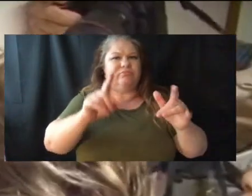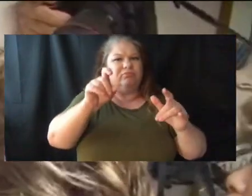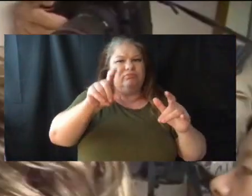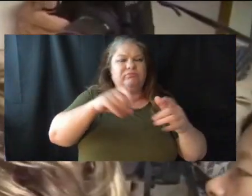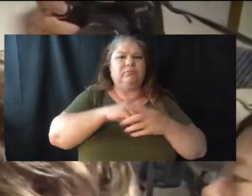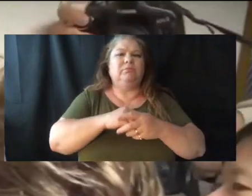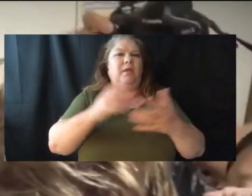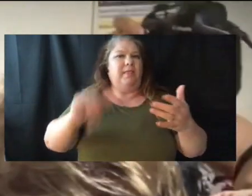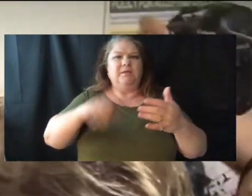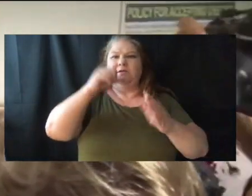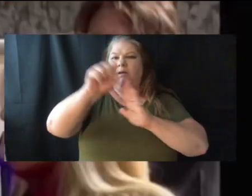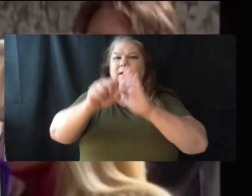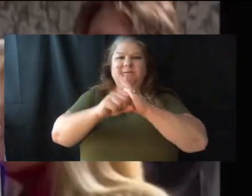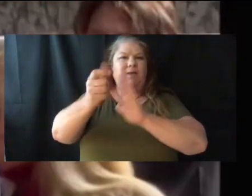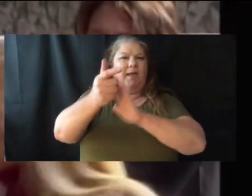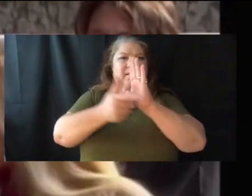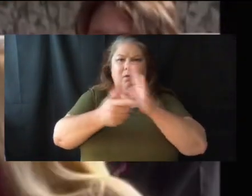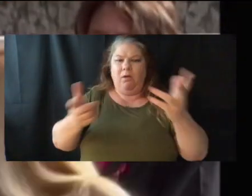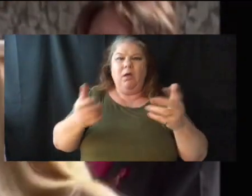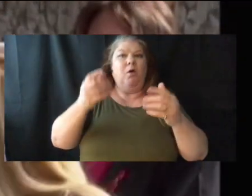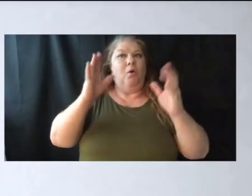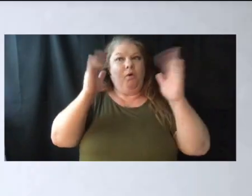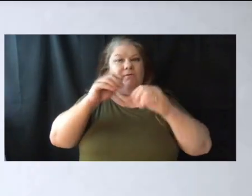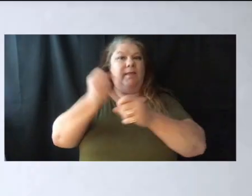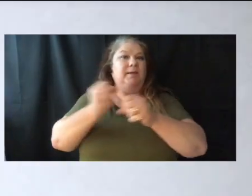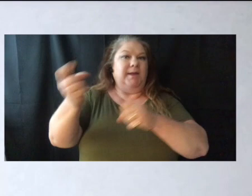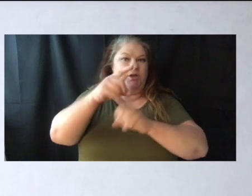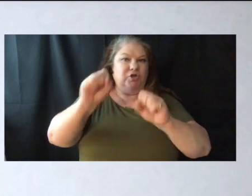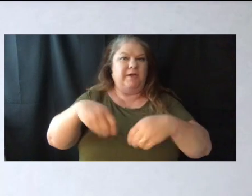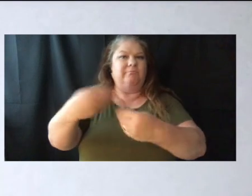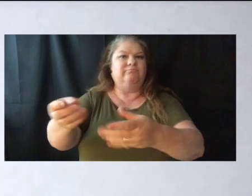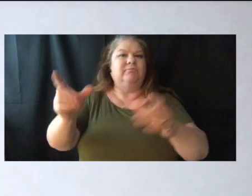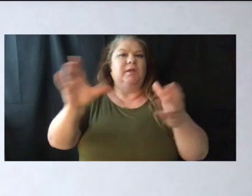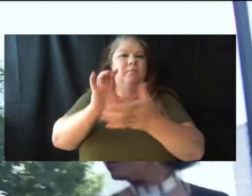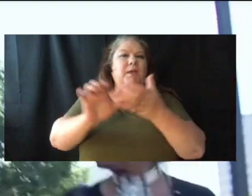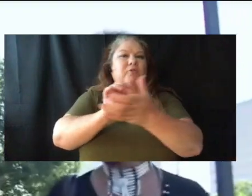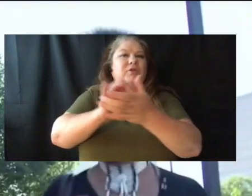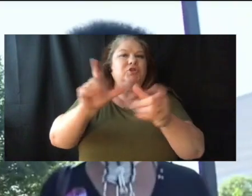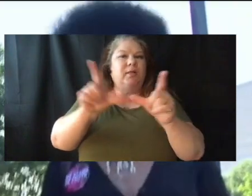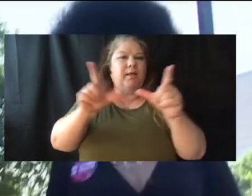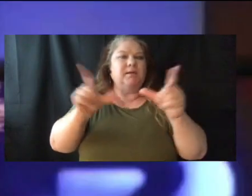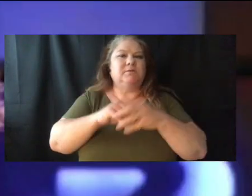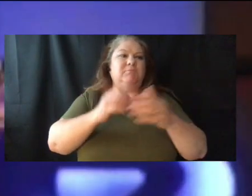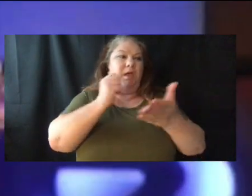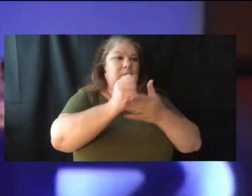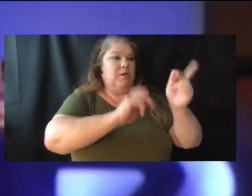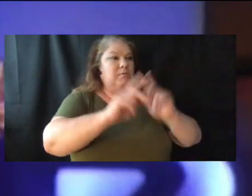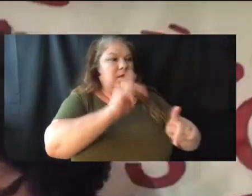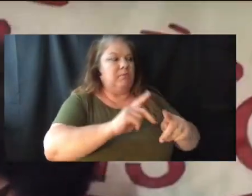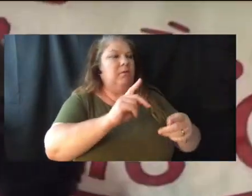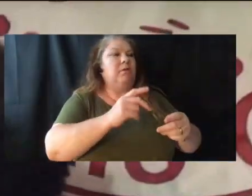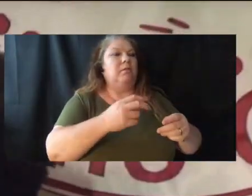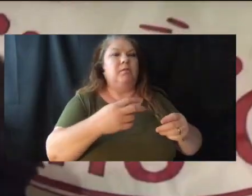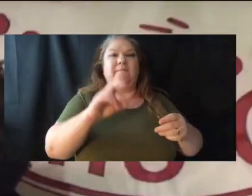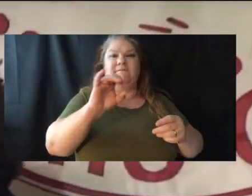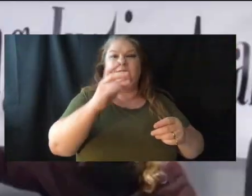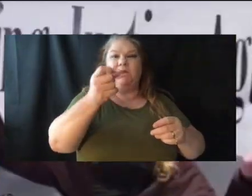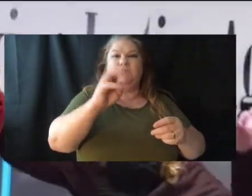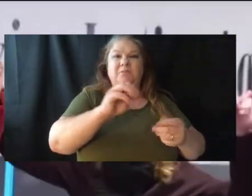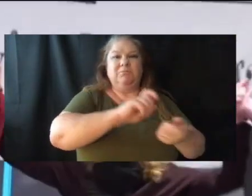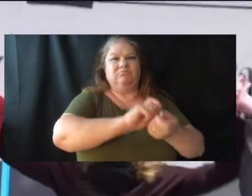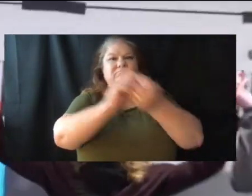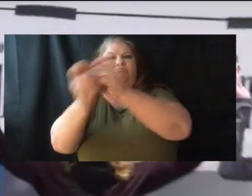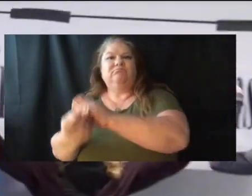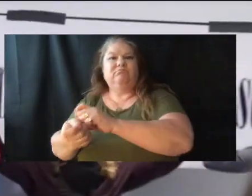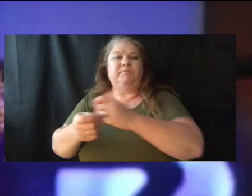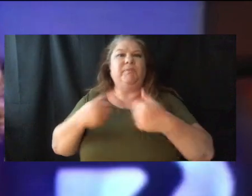it. Hopefully next year you can issue the marriage license. That can help people evolve from being a victim. 'Cause I'm on